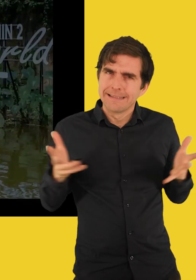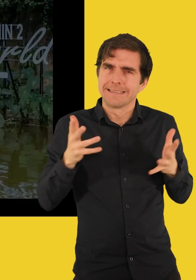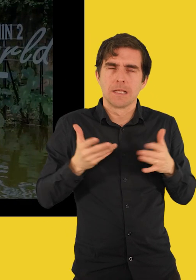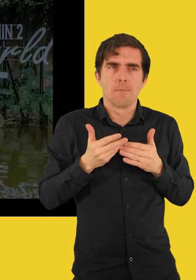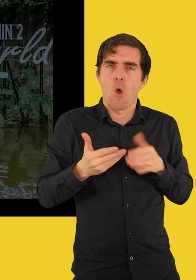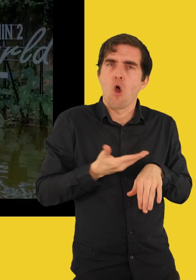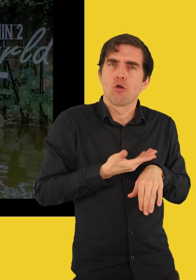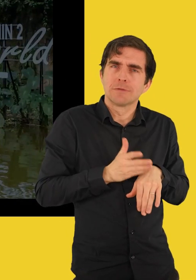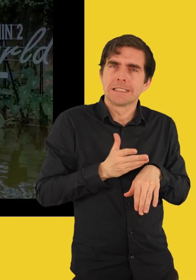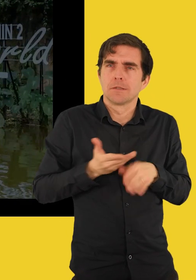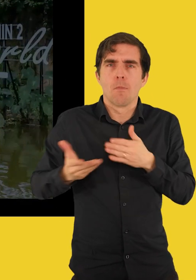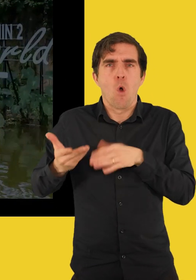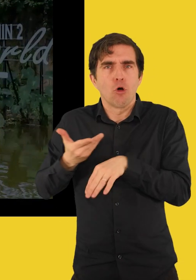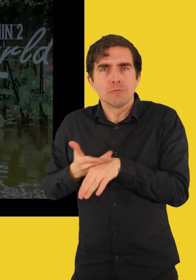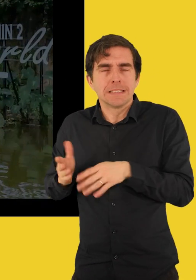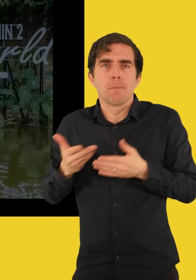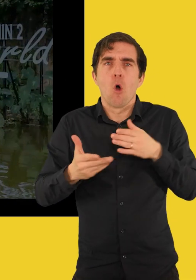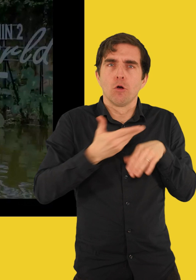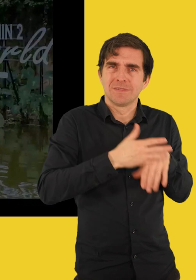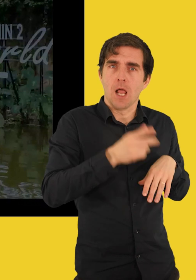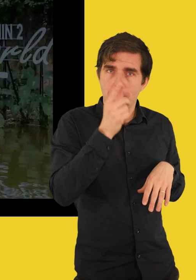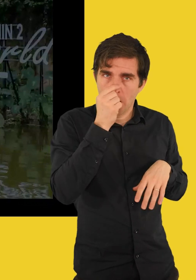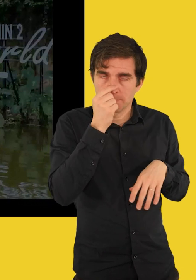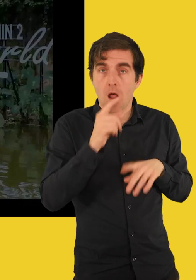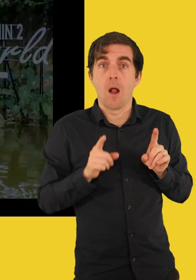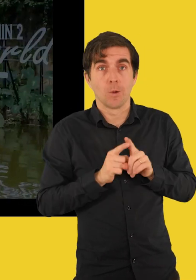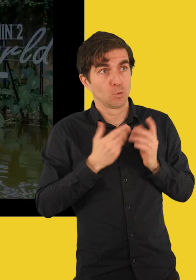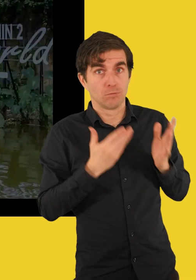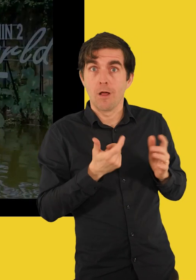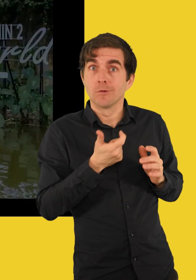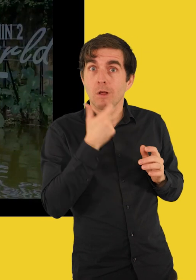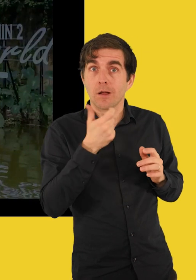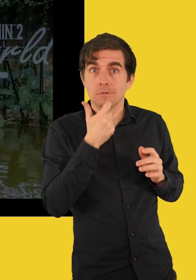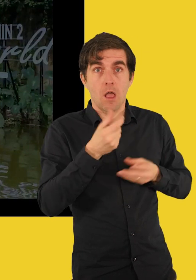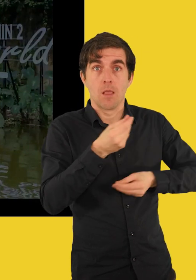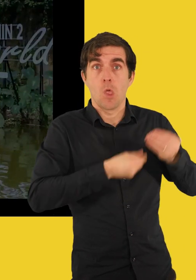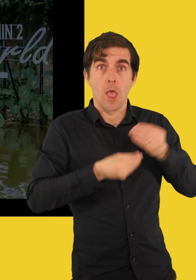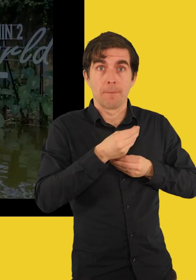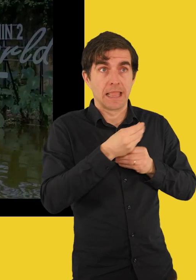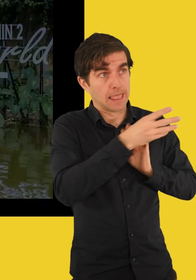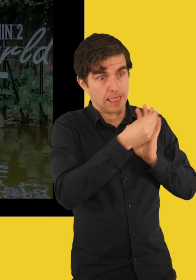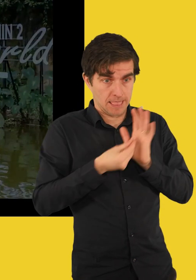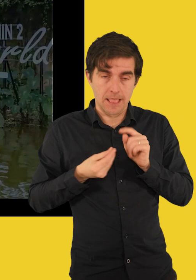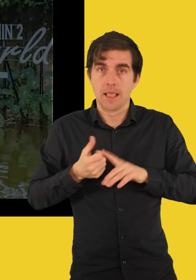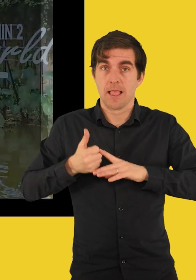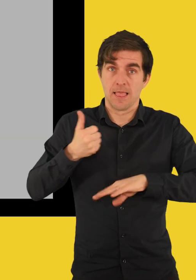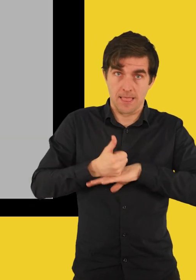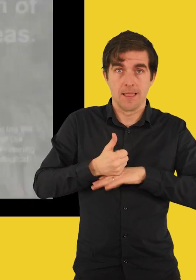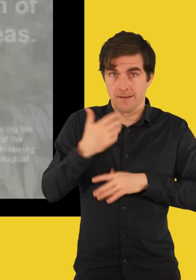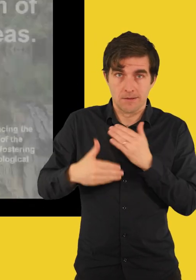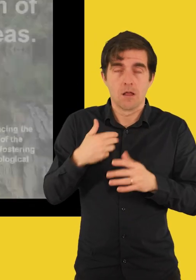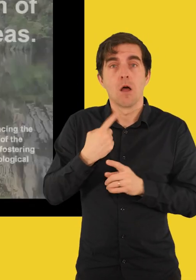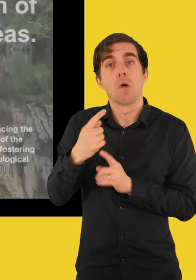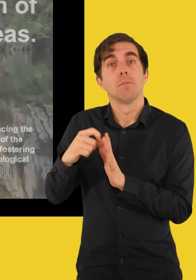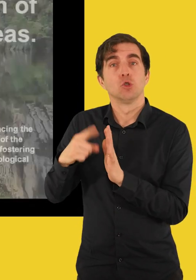try to have as green as possible, to use perhaps Doughnut Economics as a basis. We have